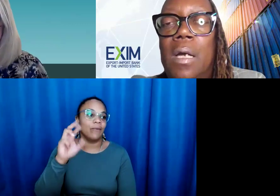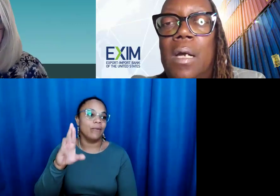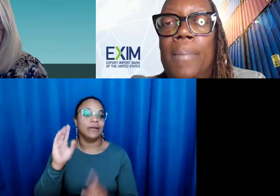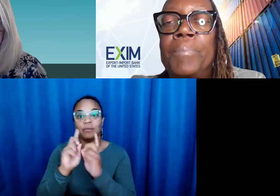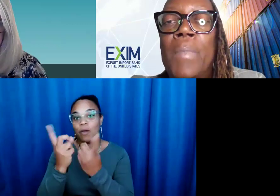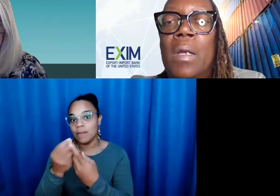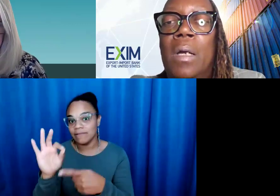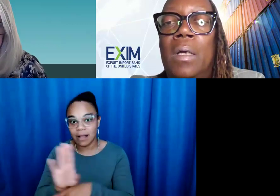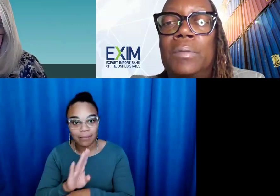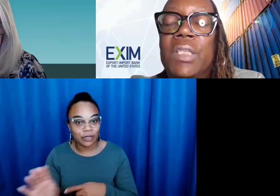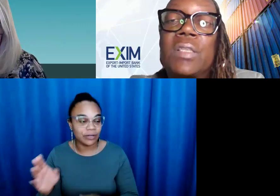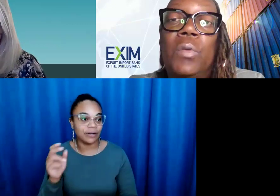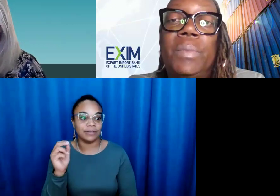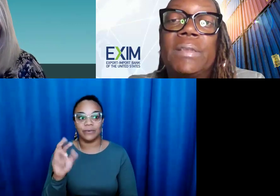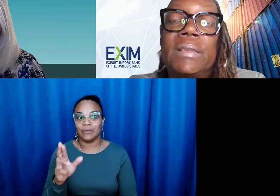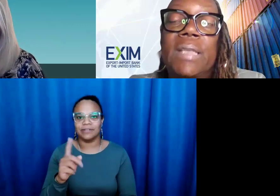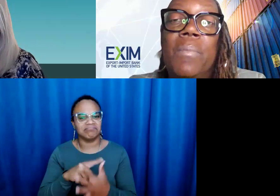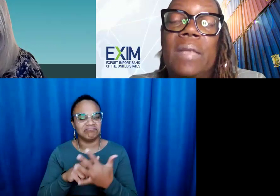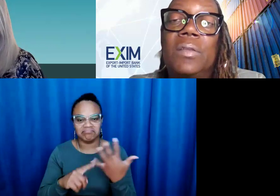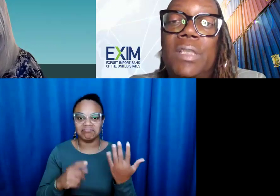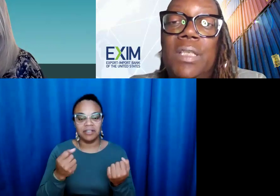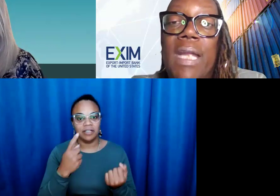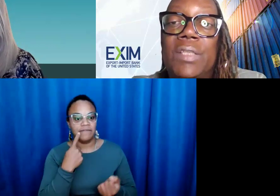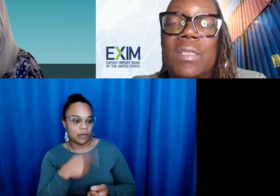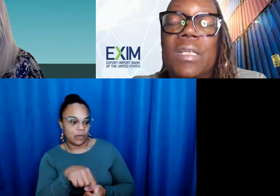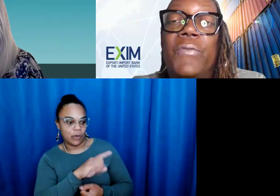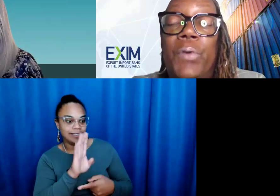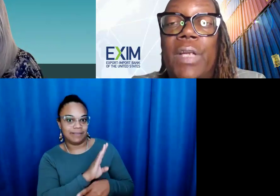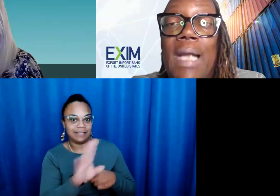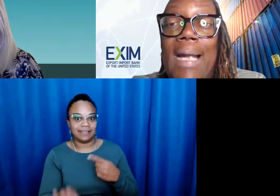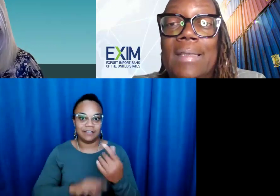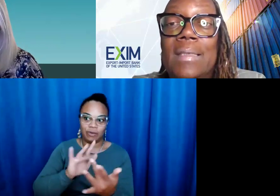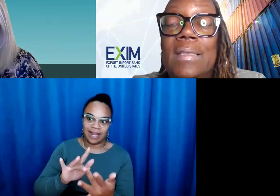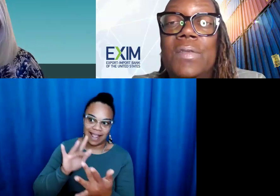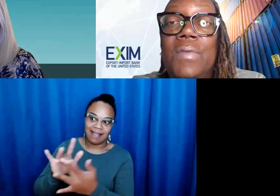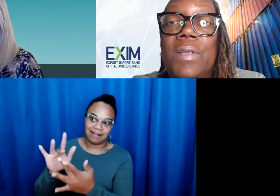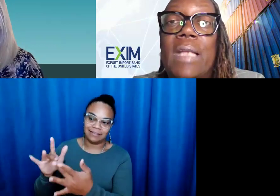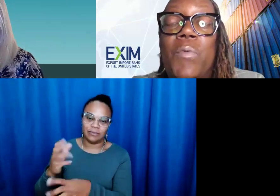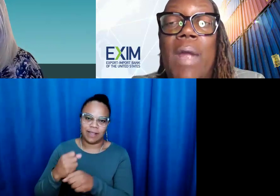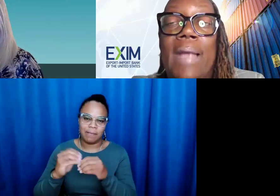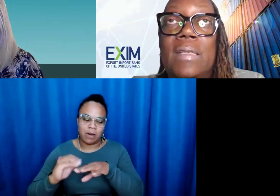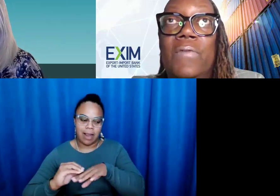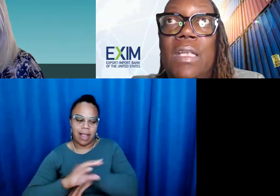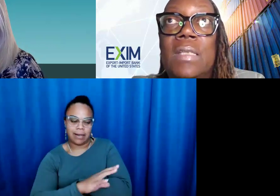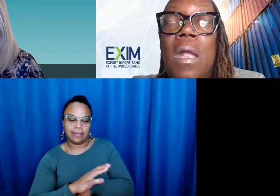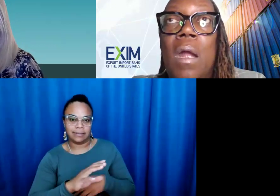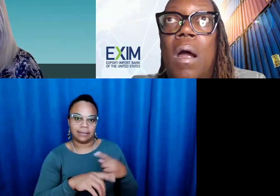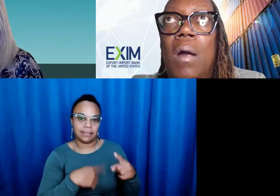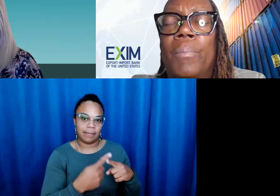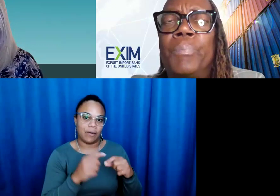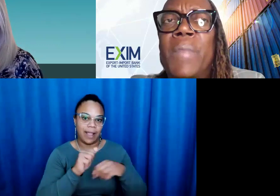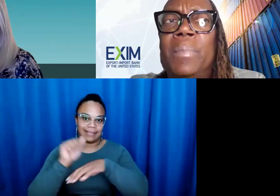Commerce, just so businesses can make those connections and get further guidance into their export activities.